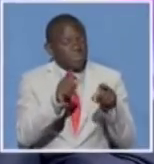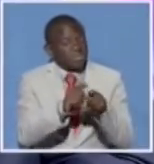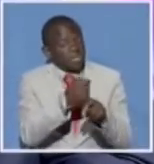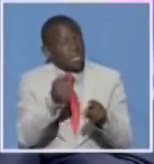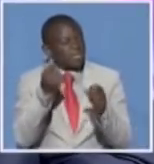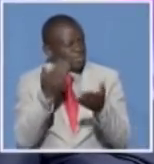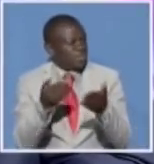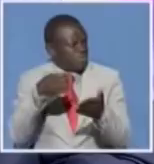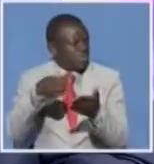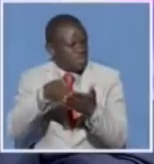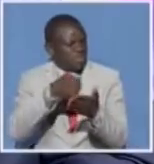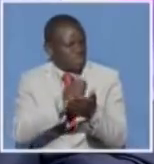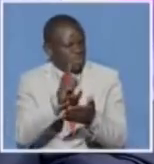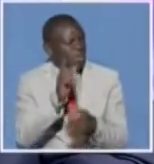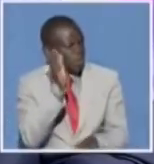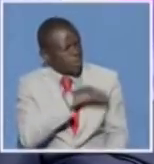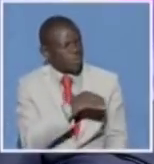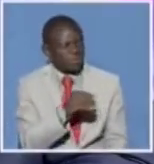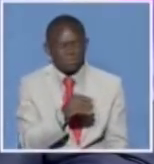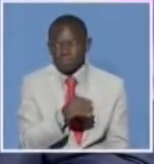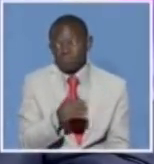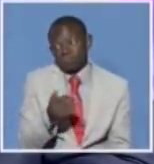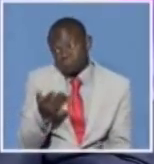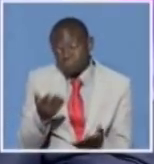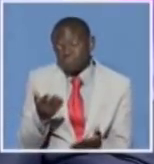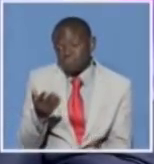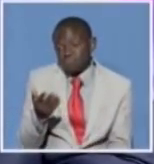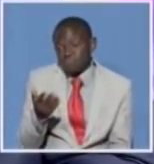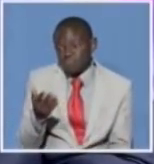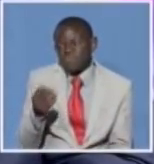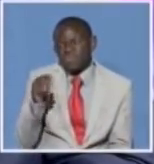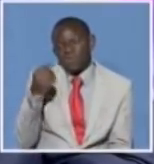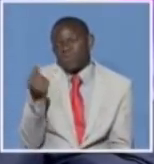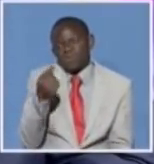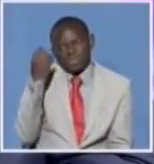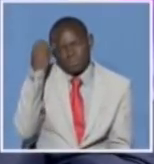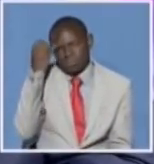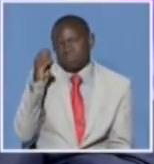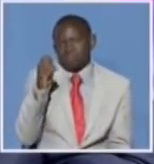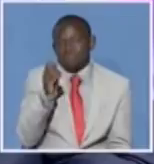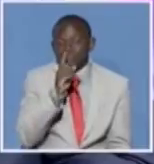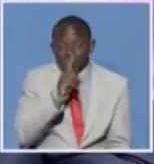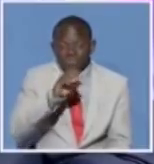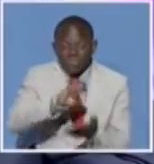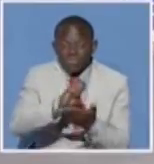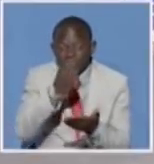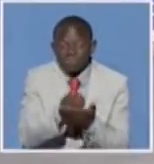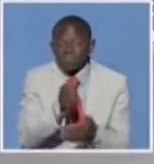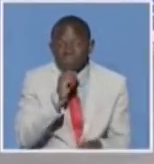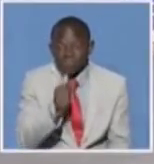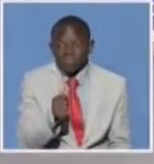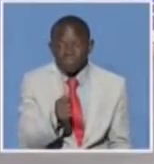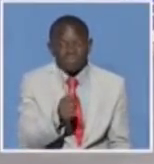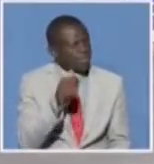in that context, but remember that that will be an assumption. We still need to... It is a fair assumption, considering